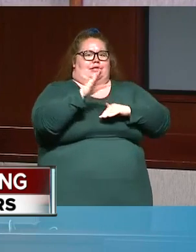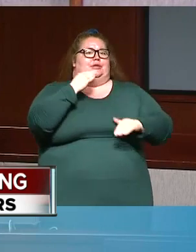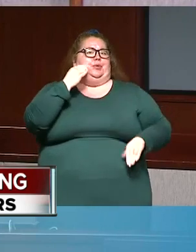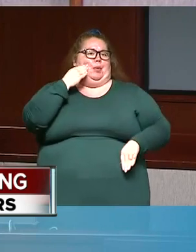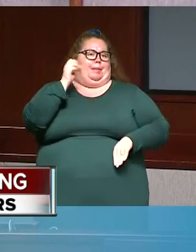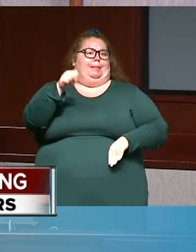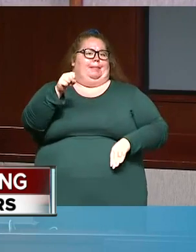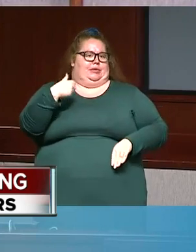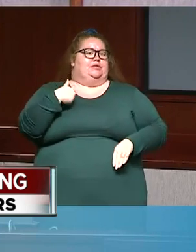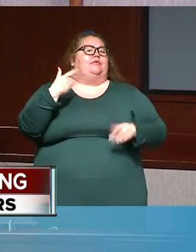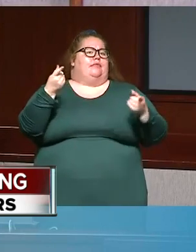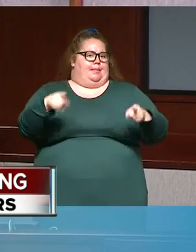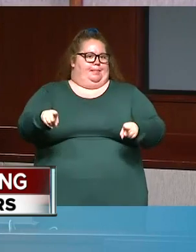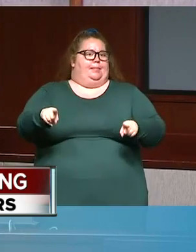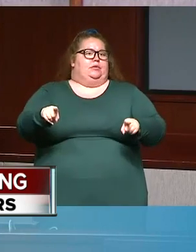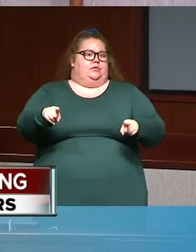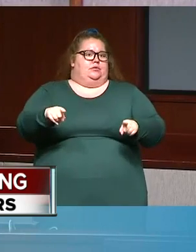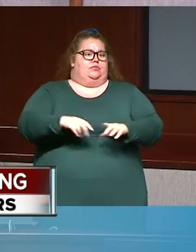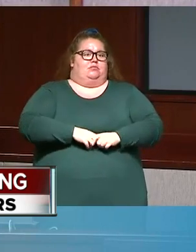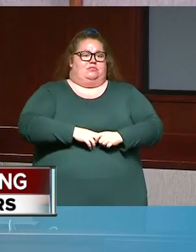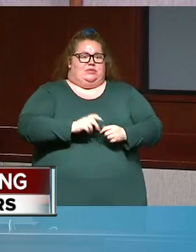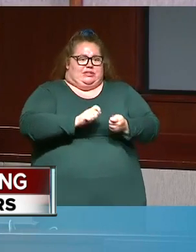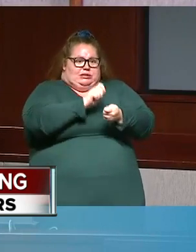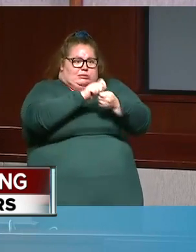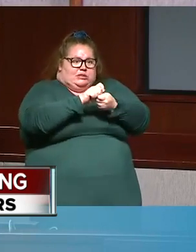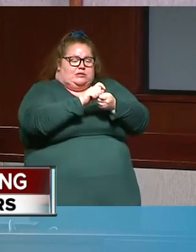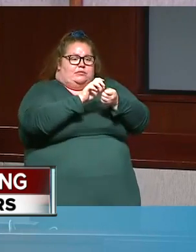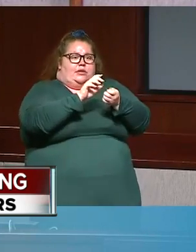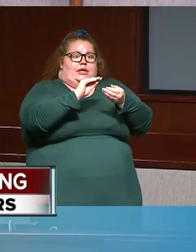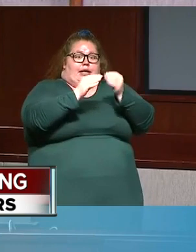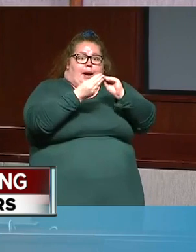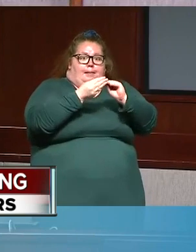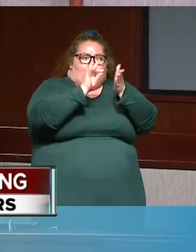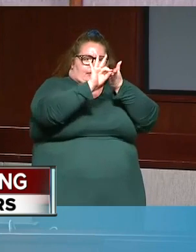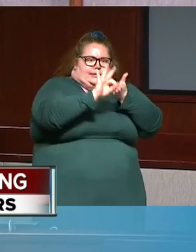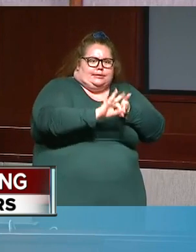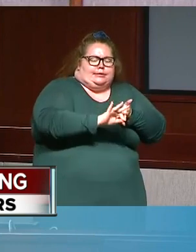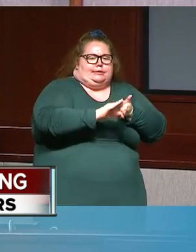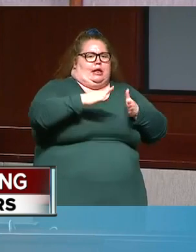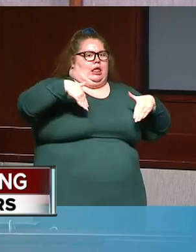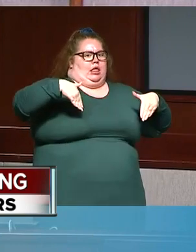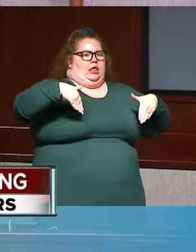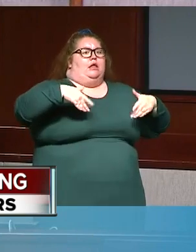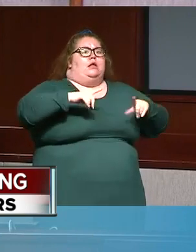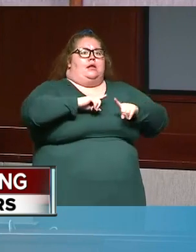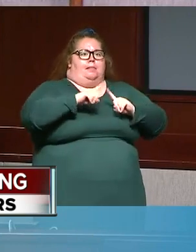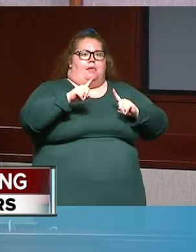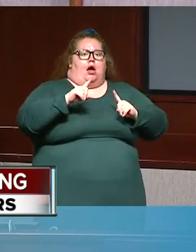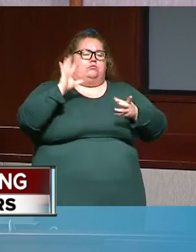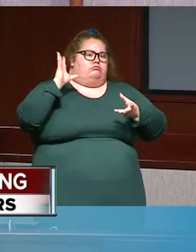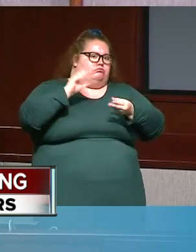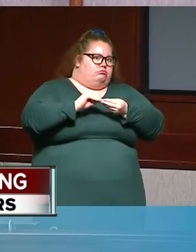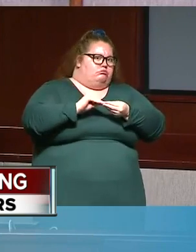We haven't specifically counted all of them up, but I can tell you anecdotally